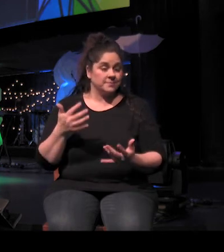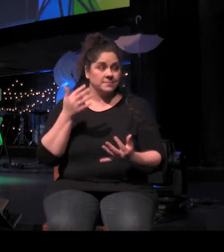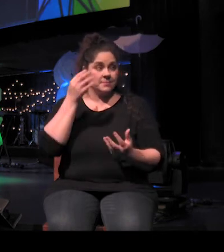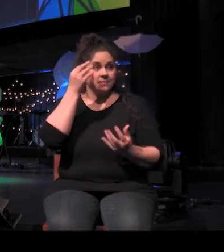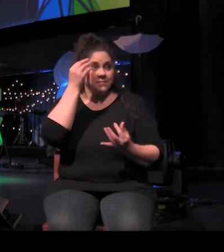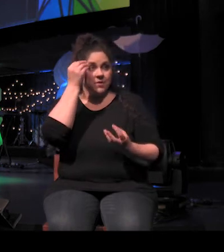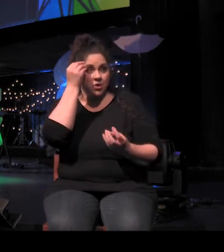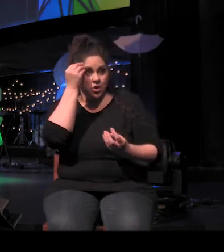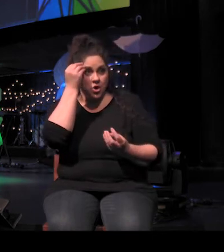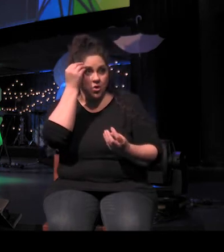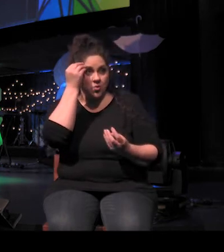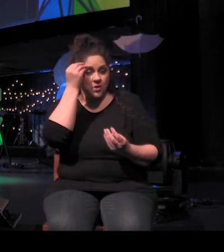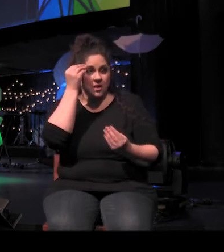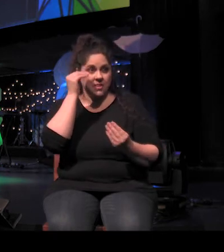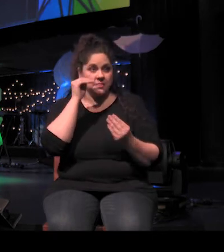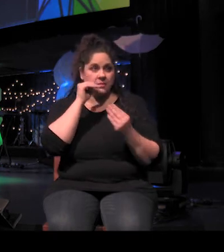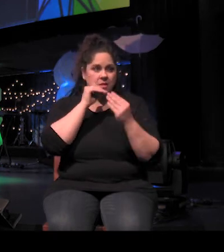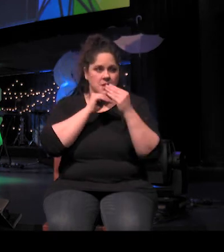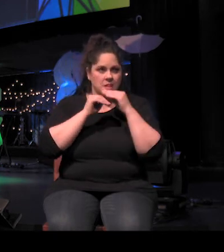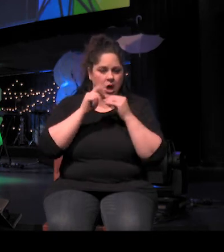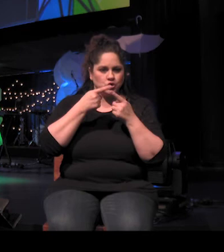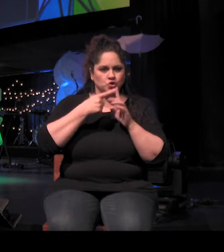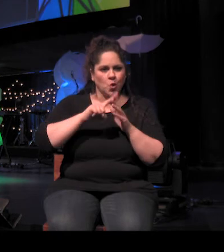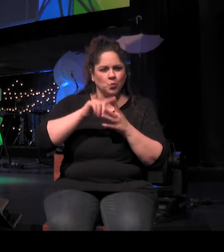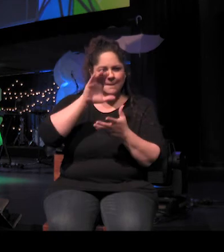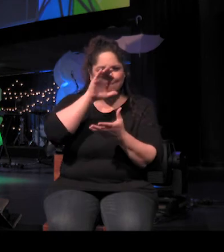these lies that